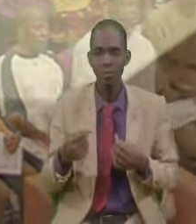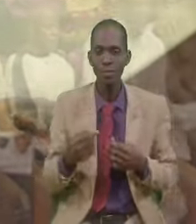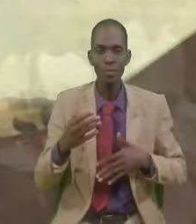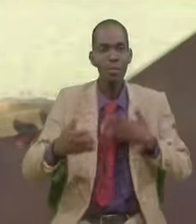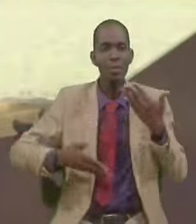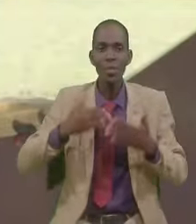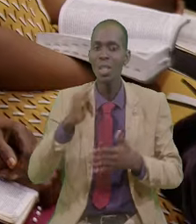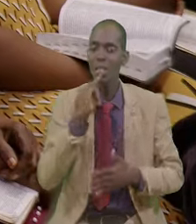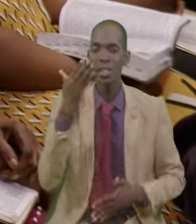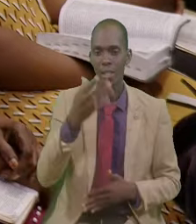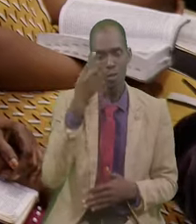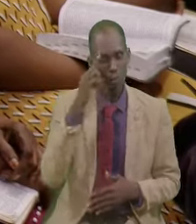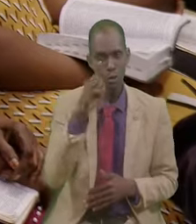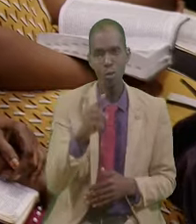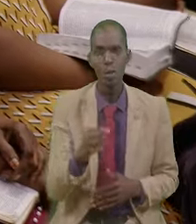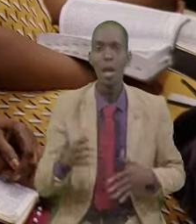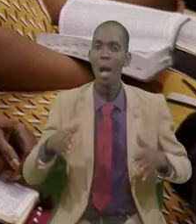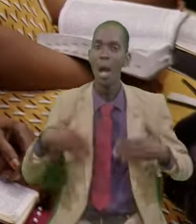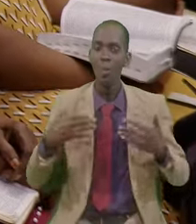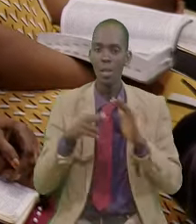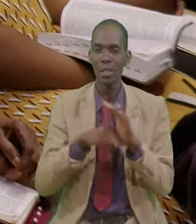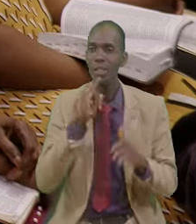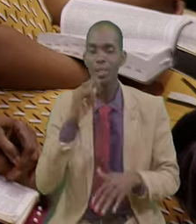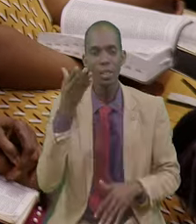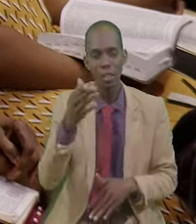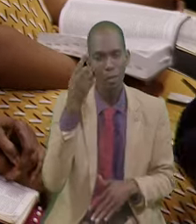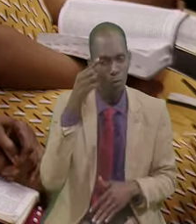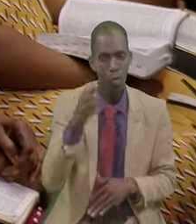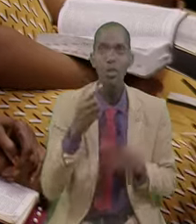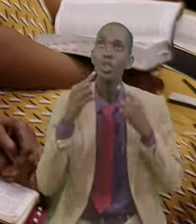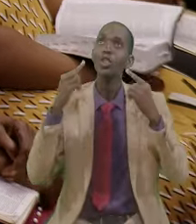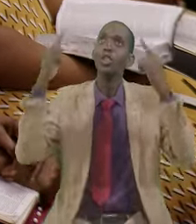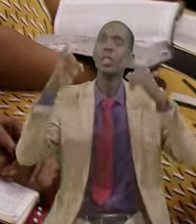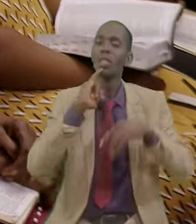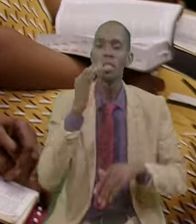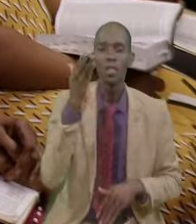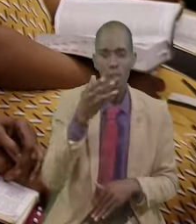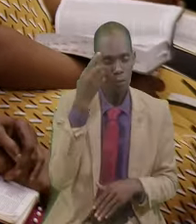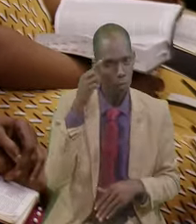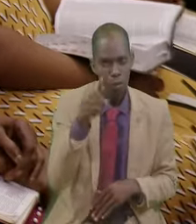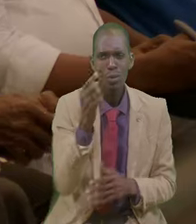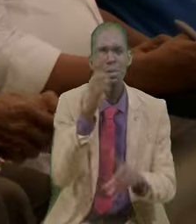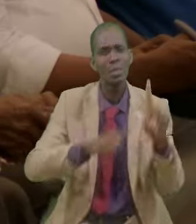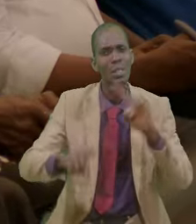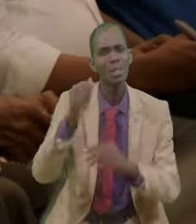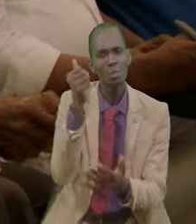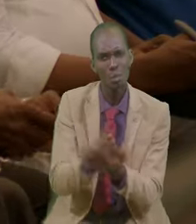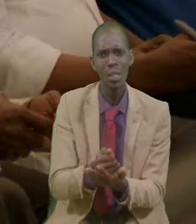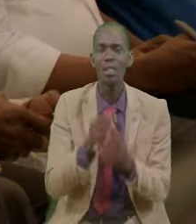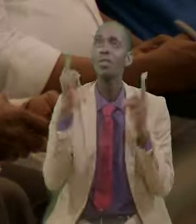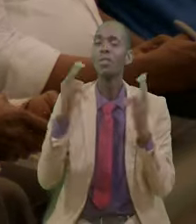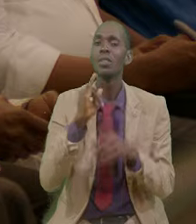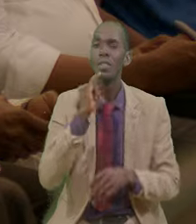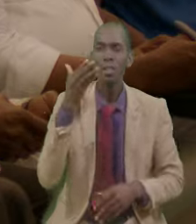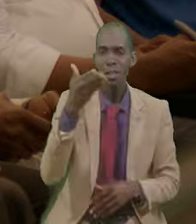you. Happiness before you. Success before you. Victory before you. Healing